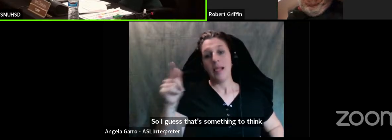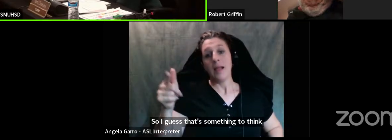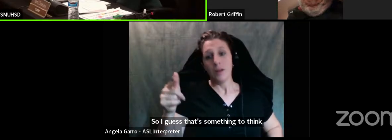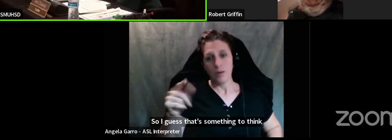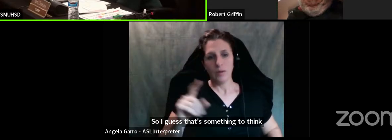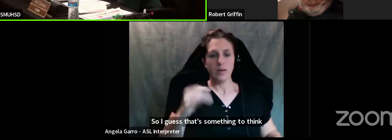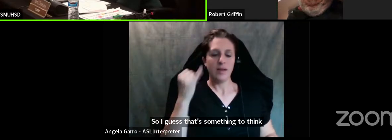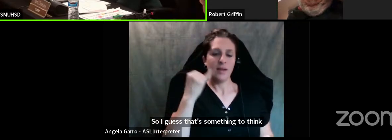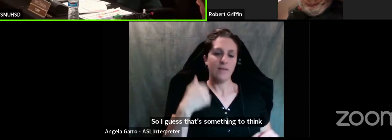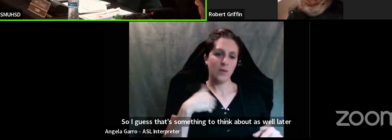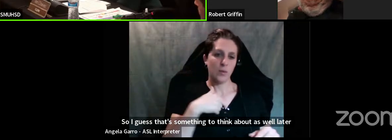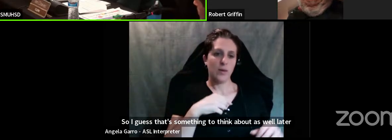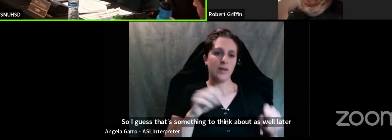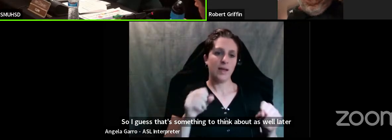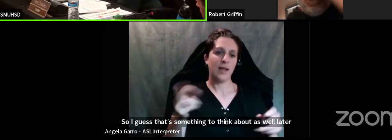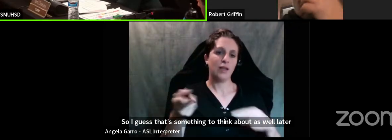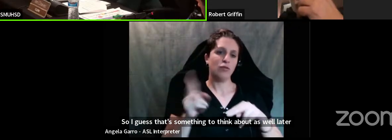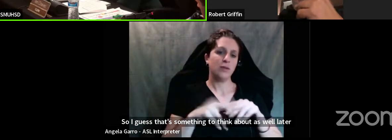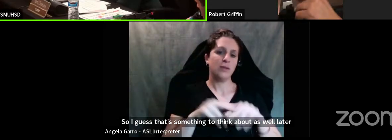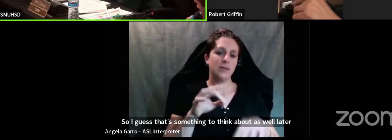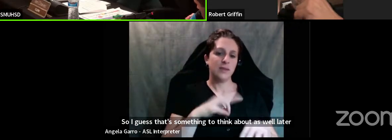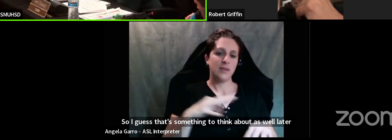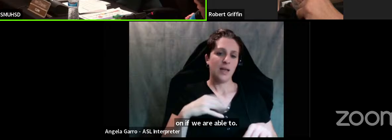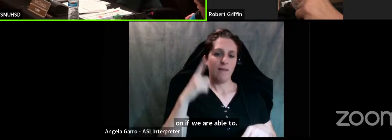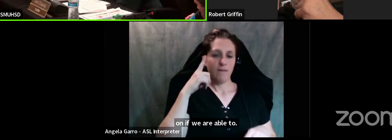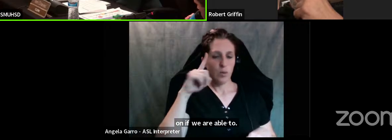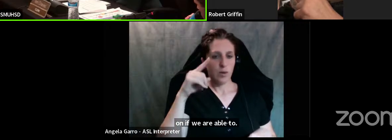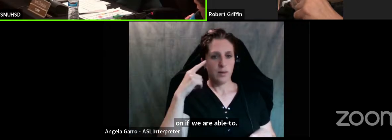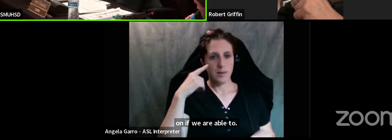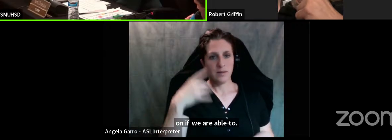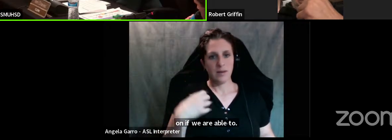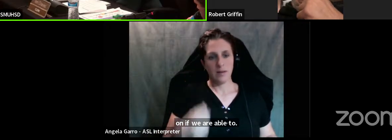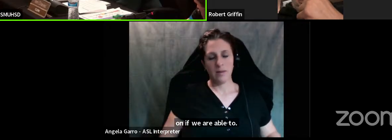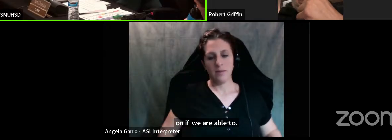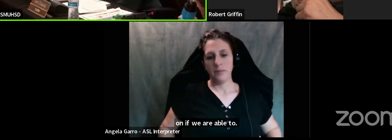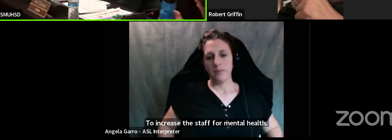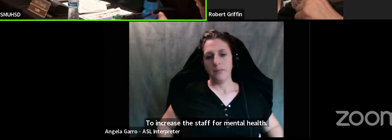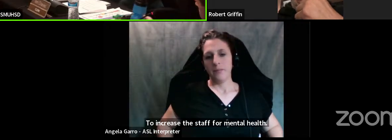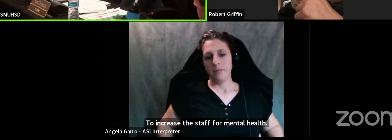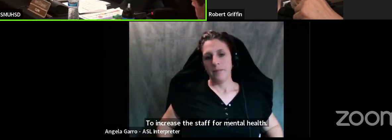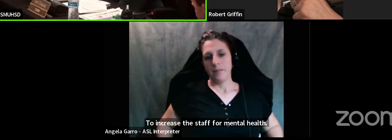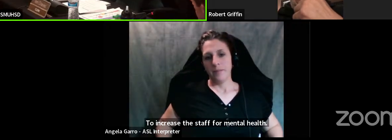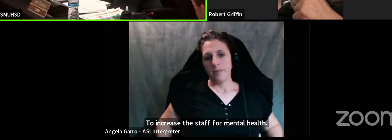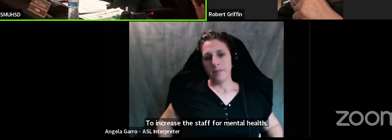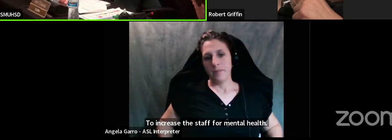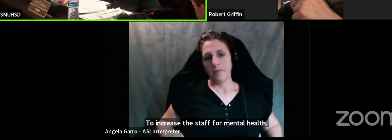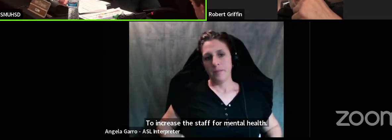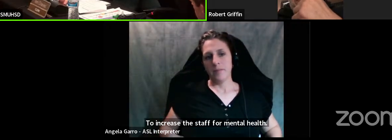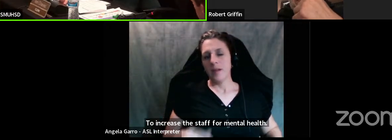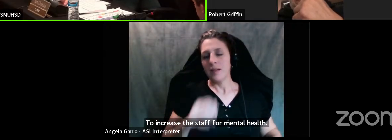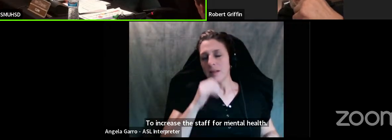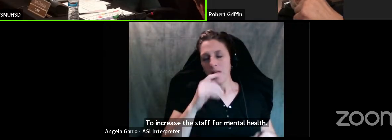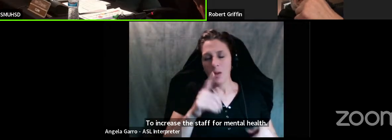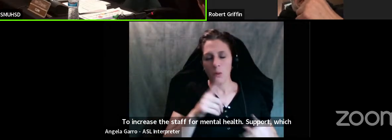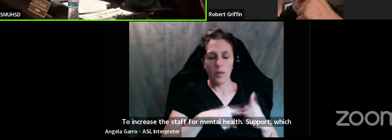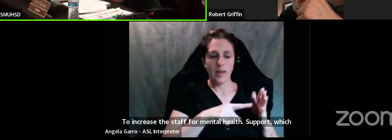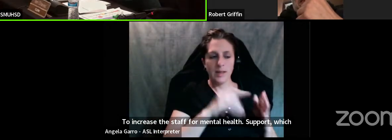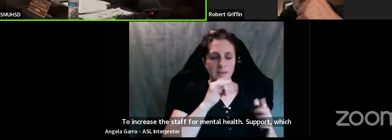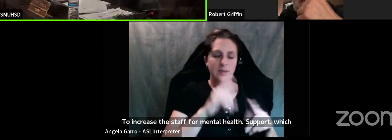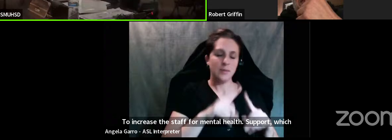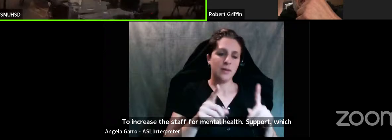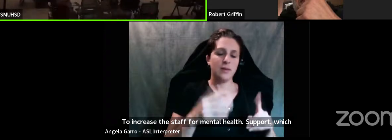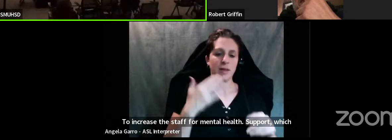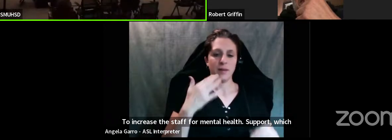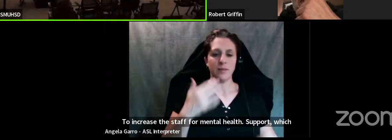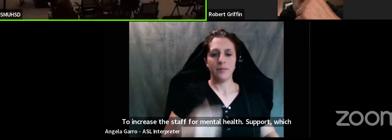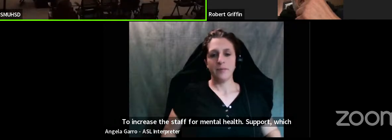able to increase the staff for mental health support, which is not what this is. So thanks. Thank you.